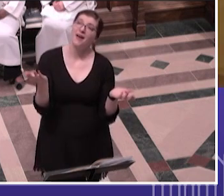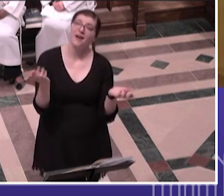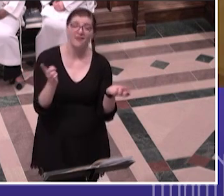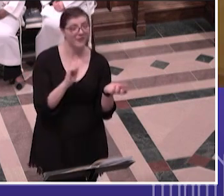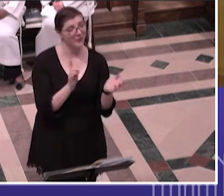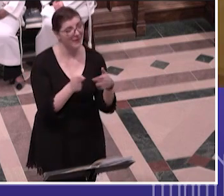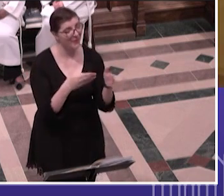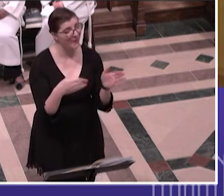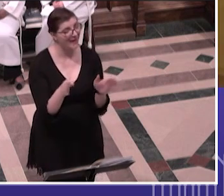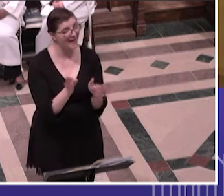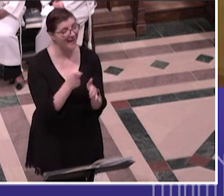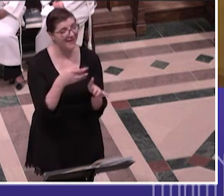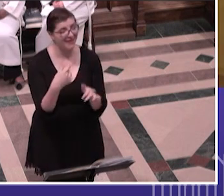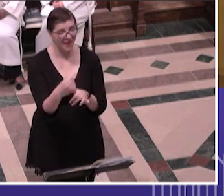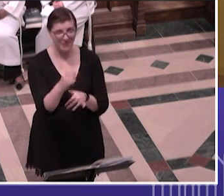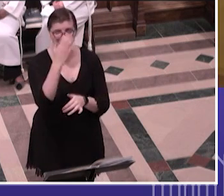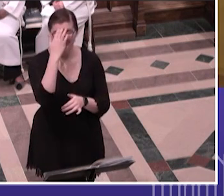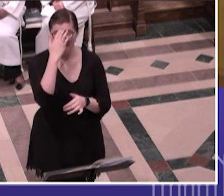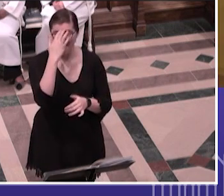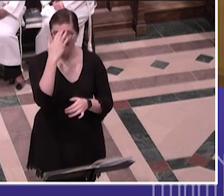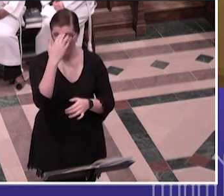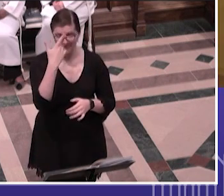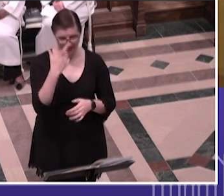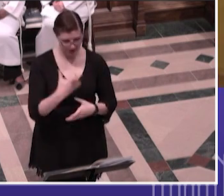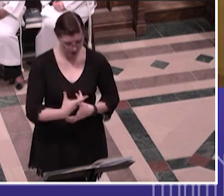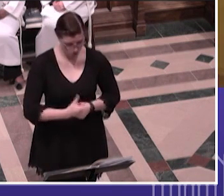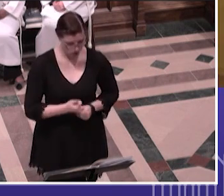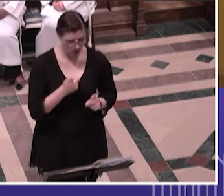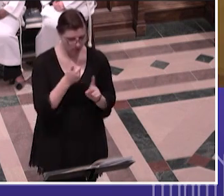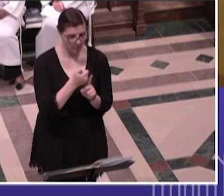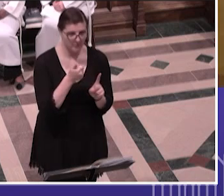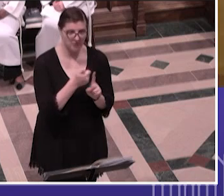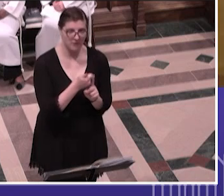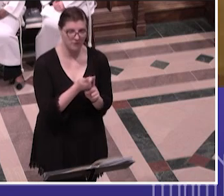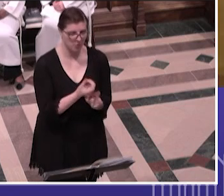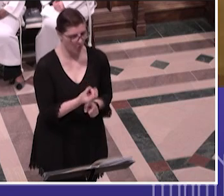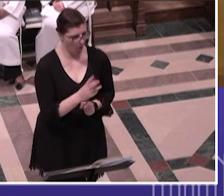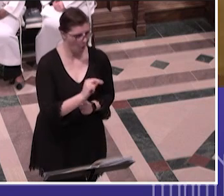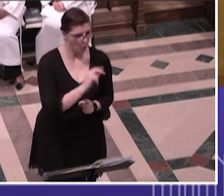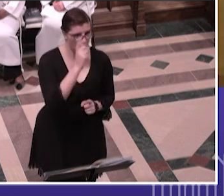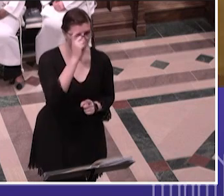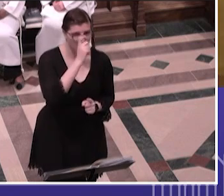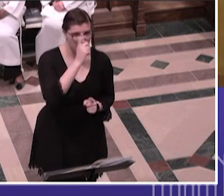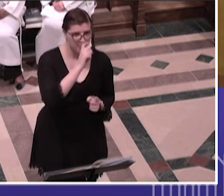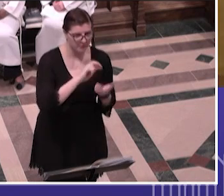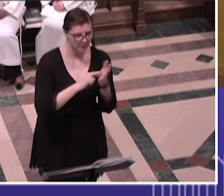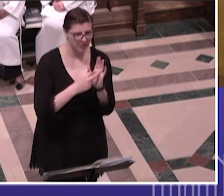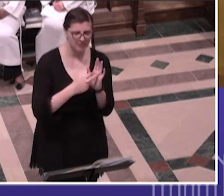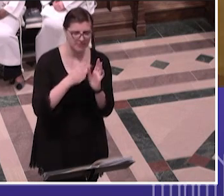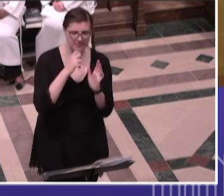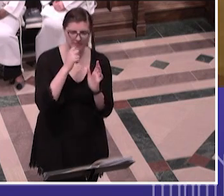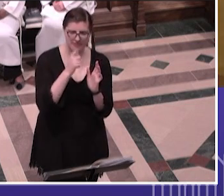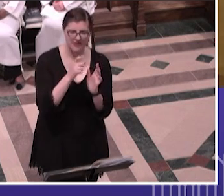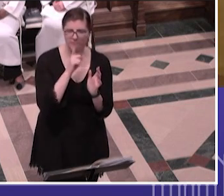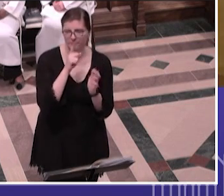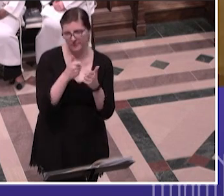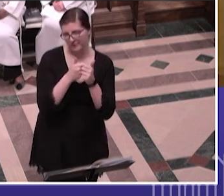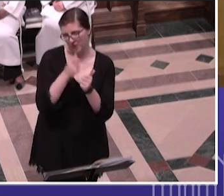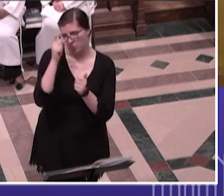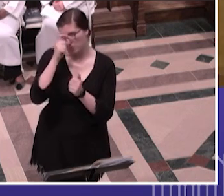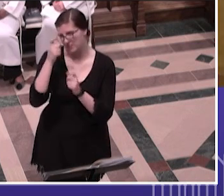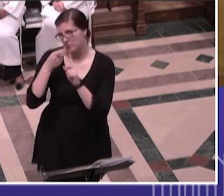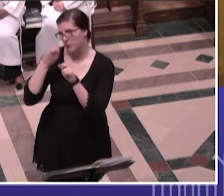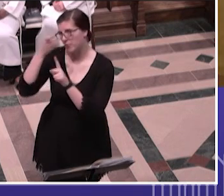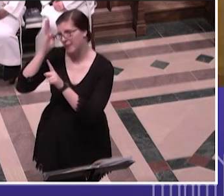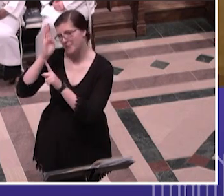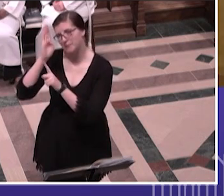next. Because they trust in their own wisdom, they are shut off from the wisdom of God.